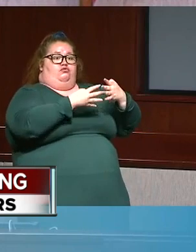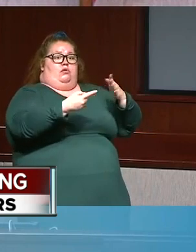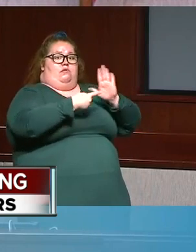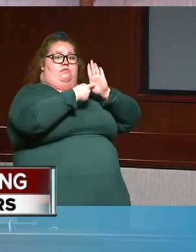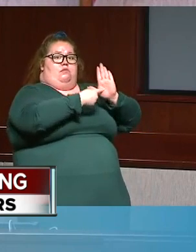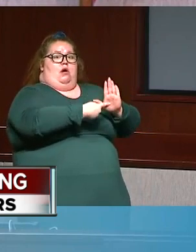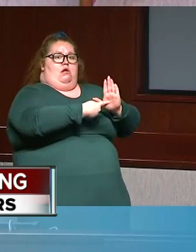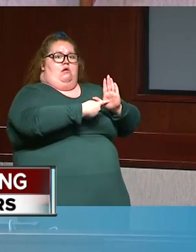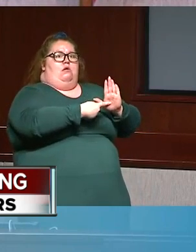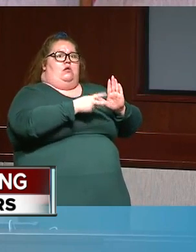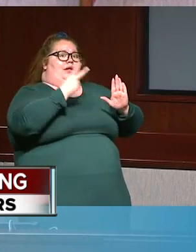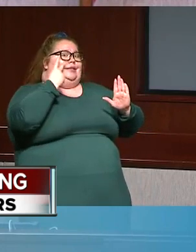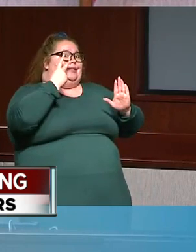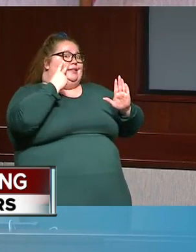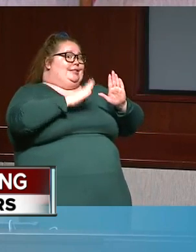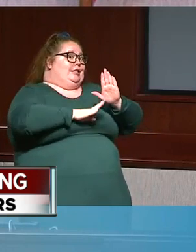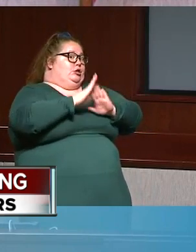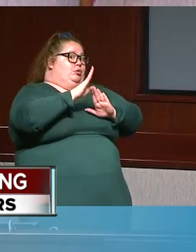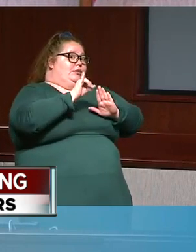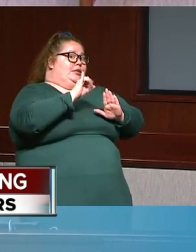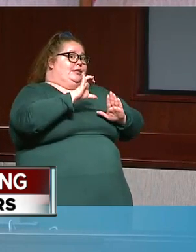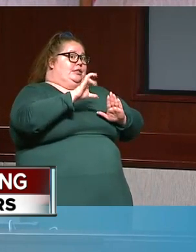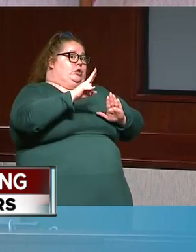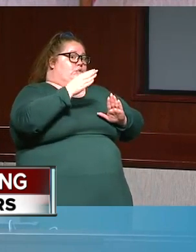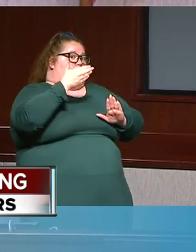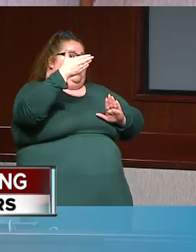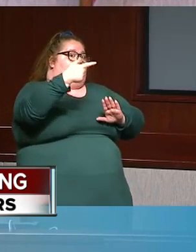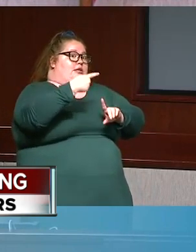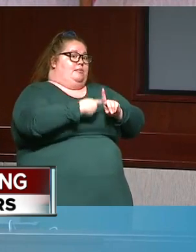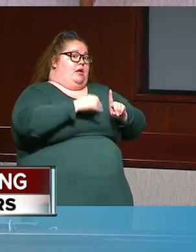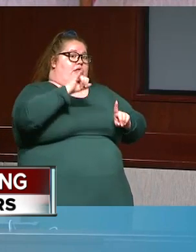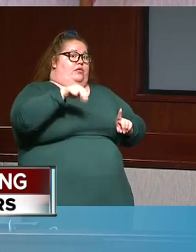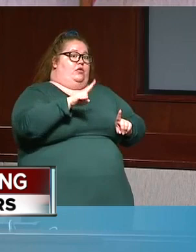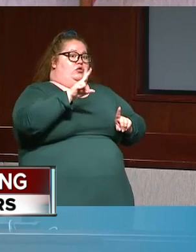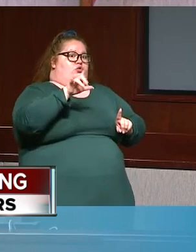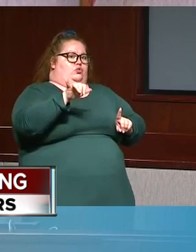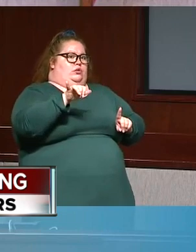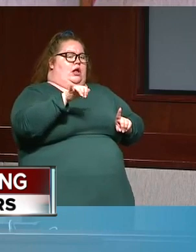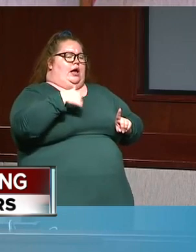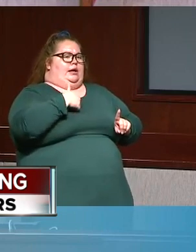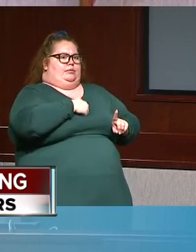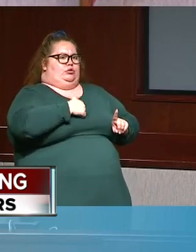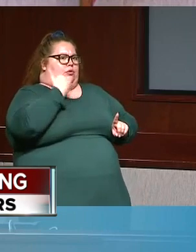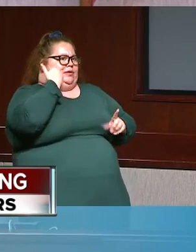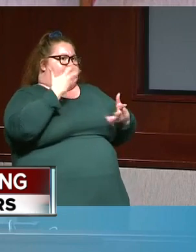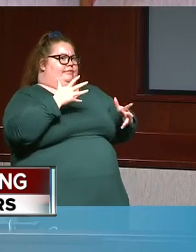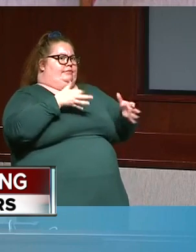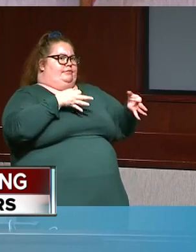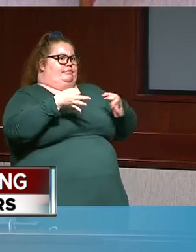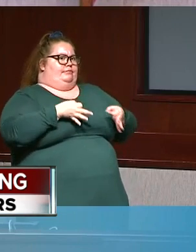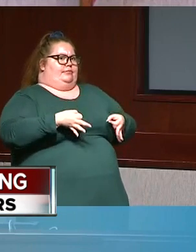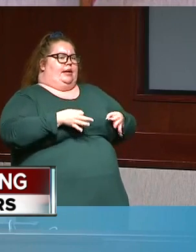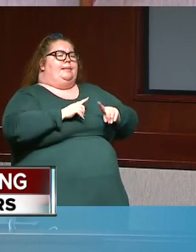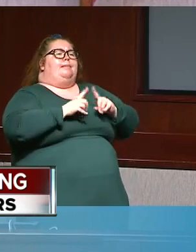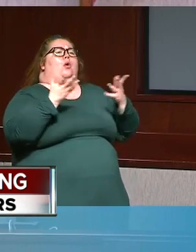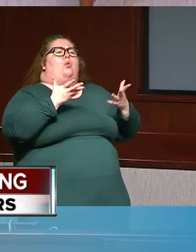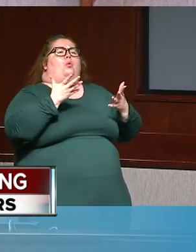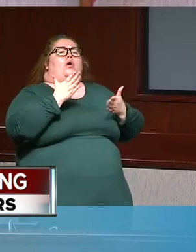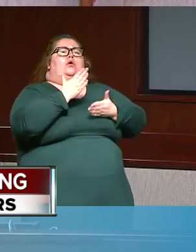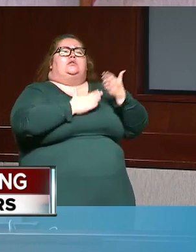in ICU patients by next month. If you did, I apologize for asking again, but what are some of those key variables that